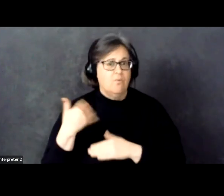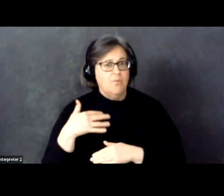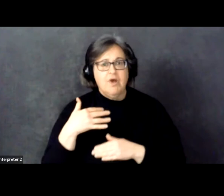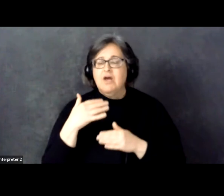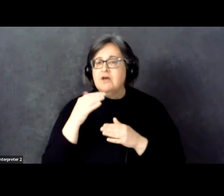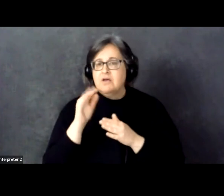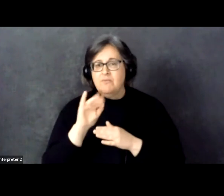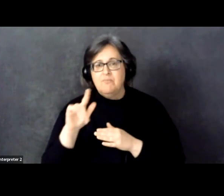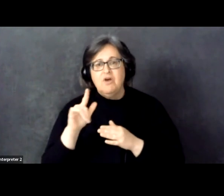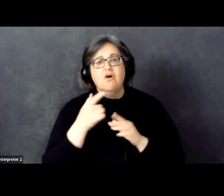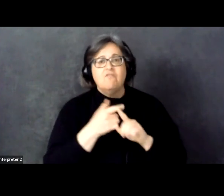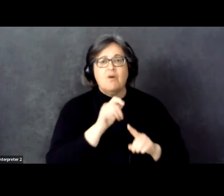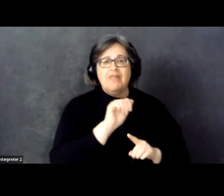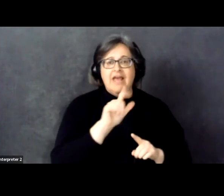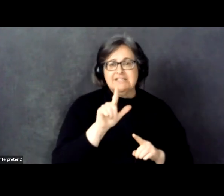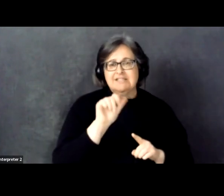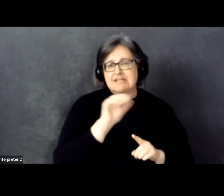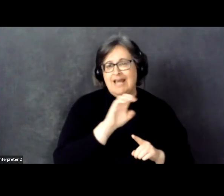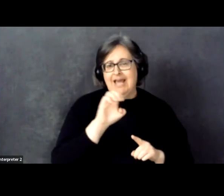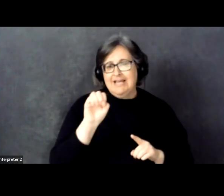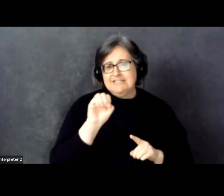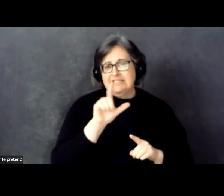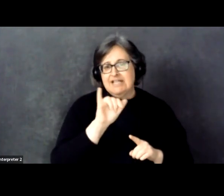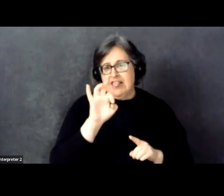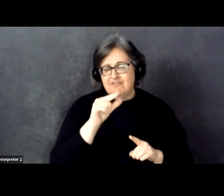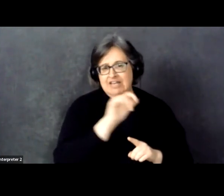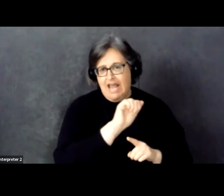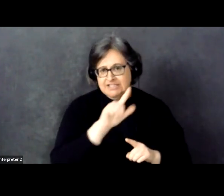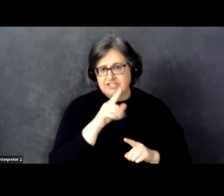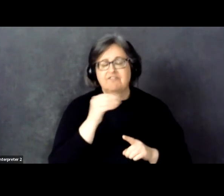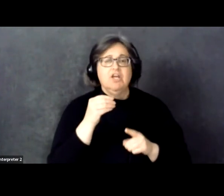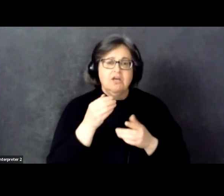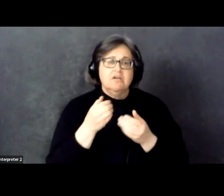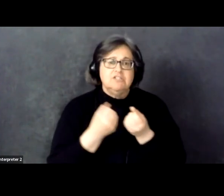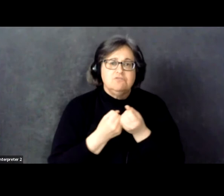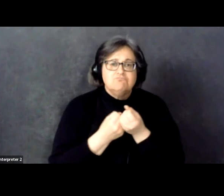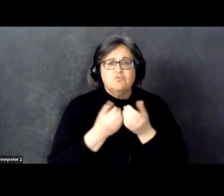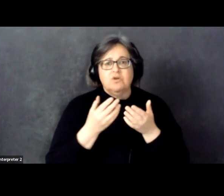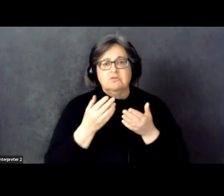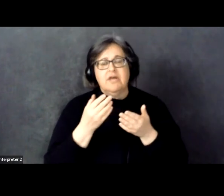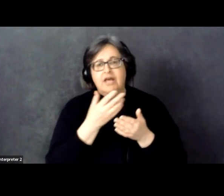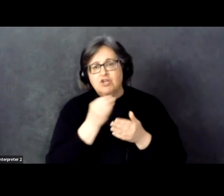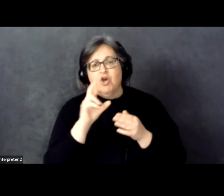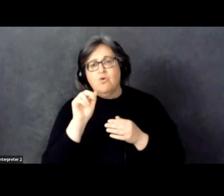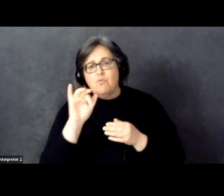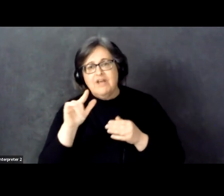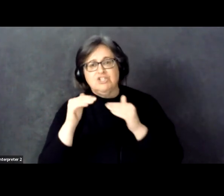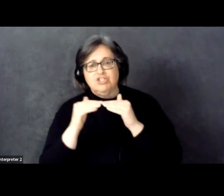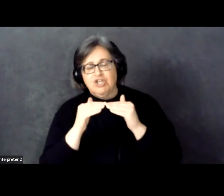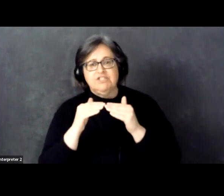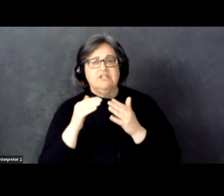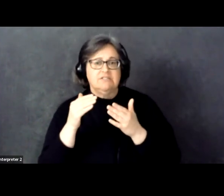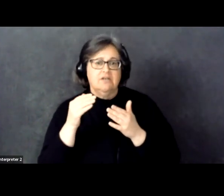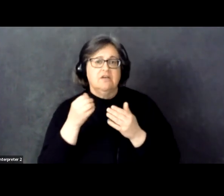of Access Living in partnership with many organizations and individuals, including racial justice advocates. Following the